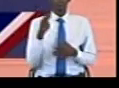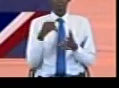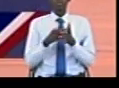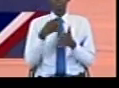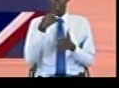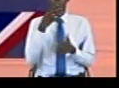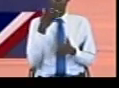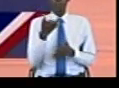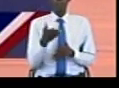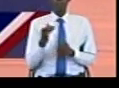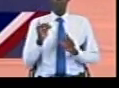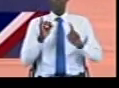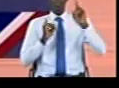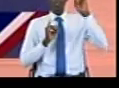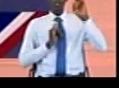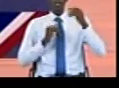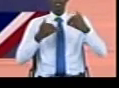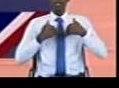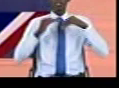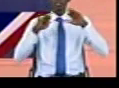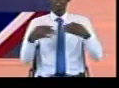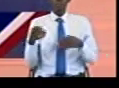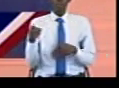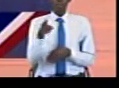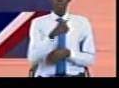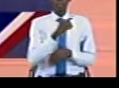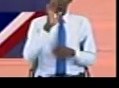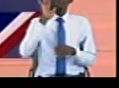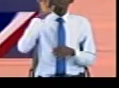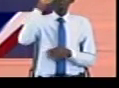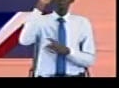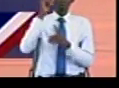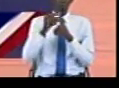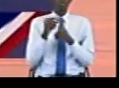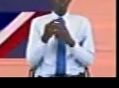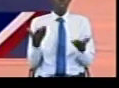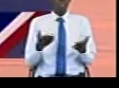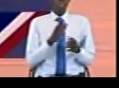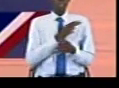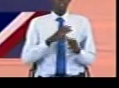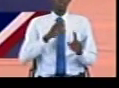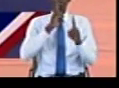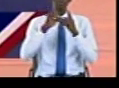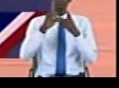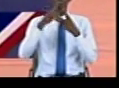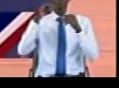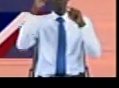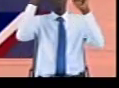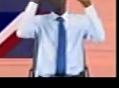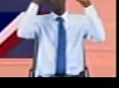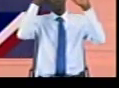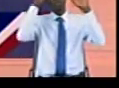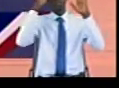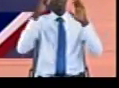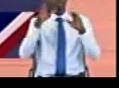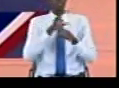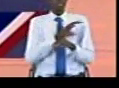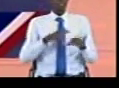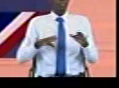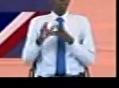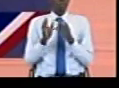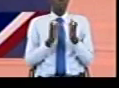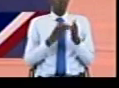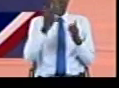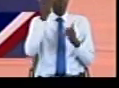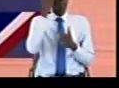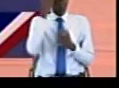I have given them thy word. It's talking to the Father. Here is our Savior. Here is the Lord. He knew what he had taught, he